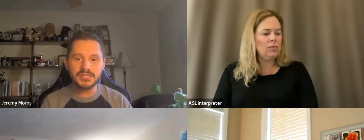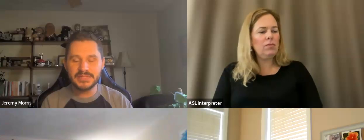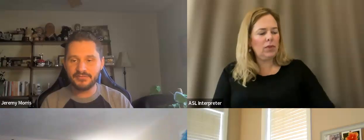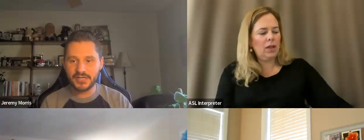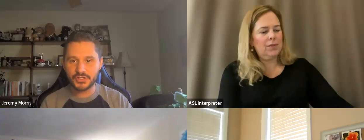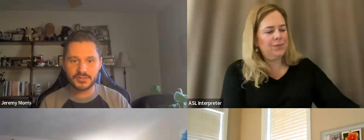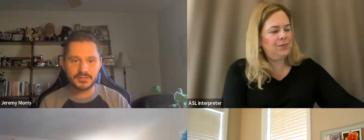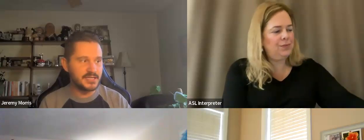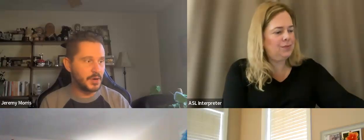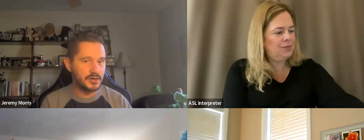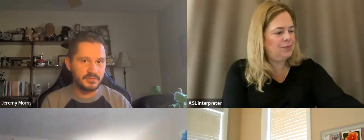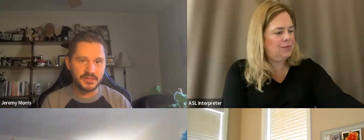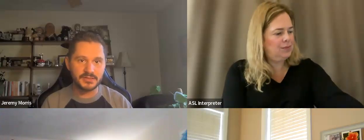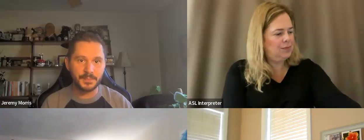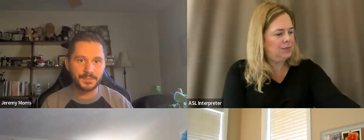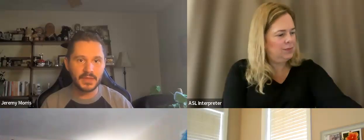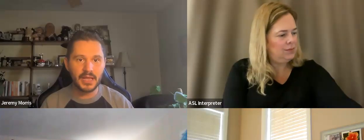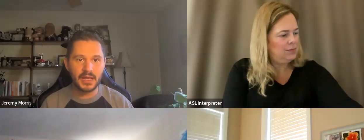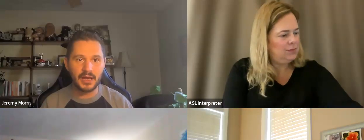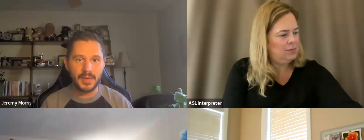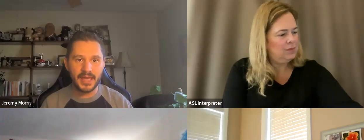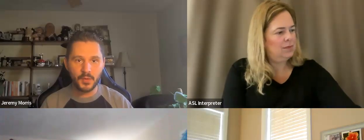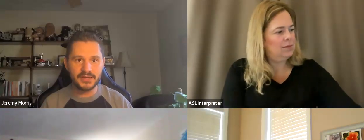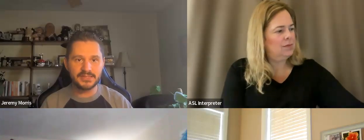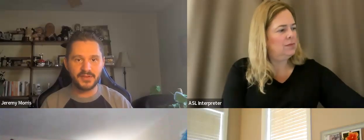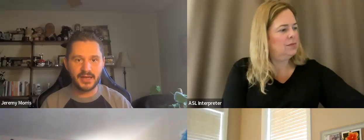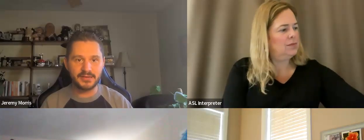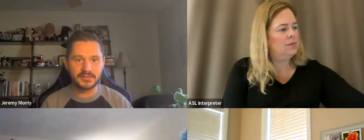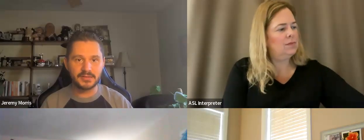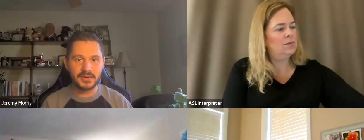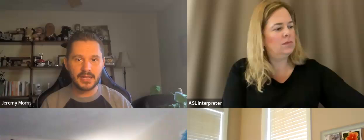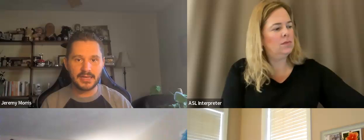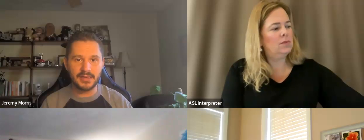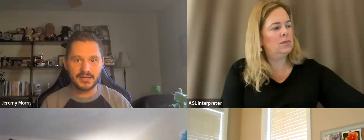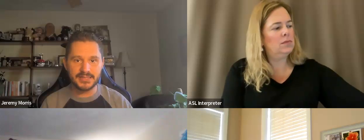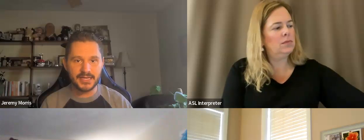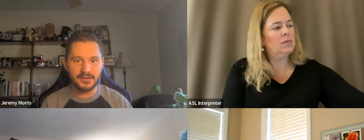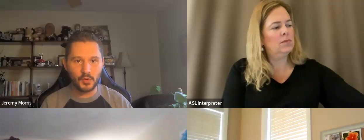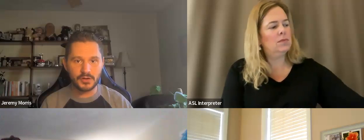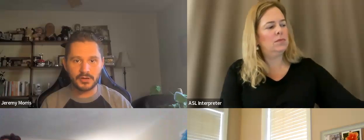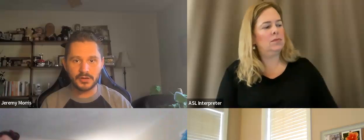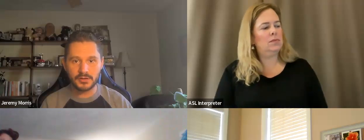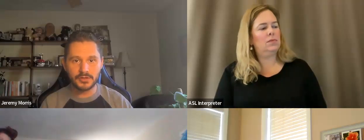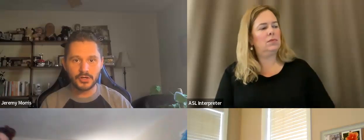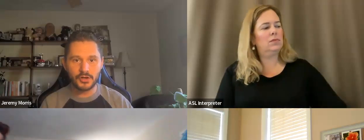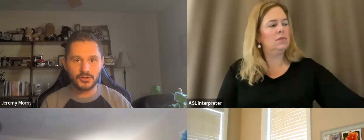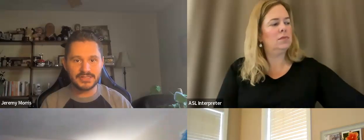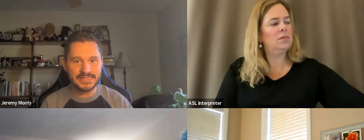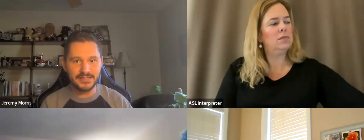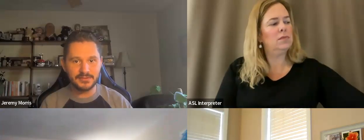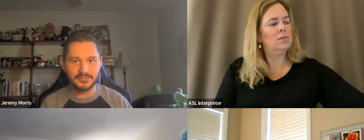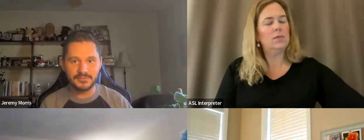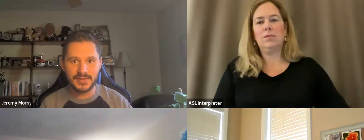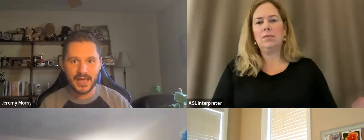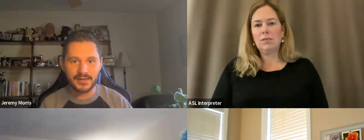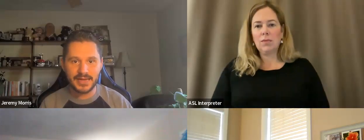So there are some definitions as part of this. Equity is defined in Executive Order